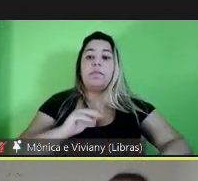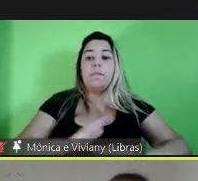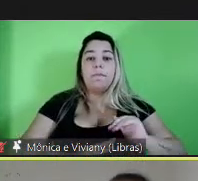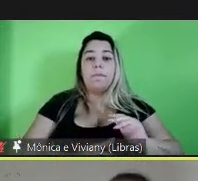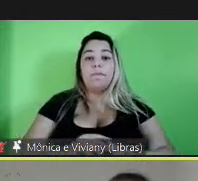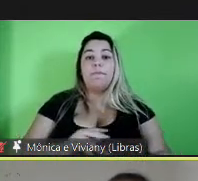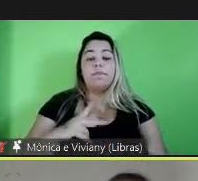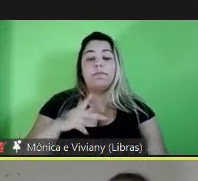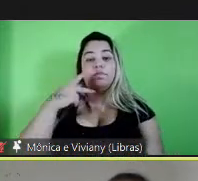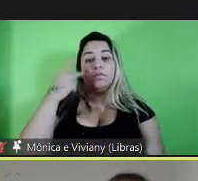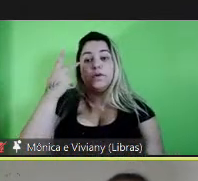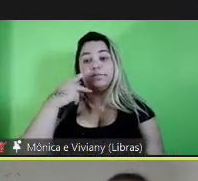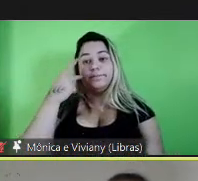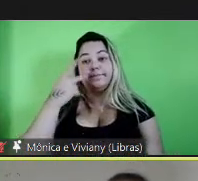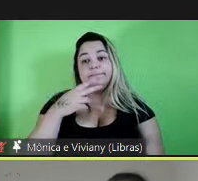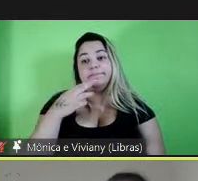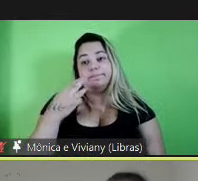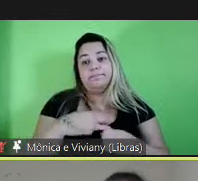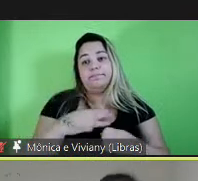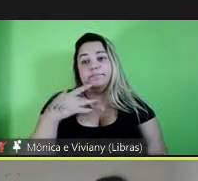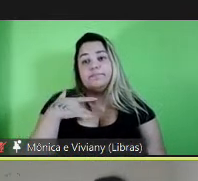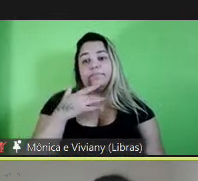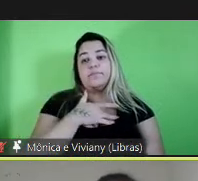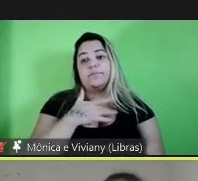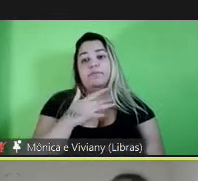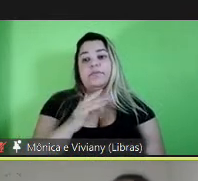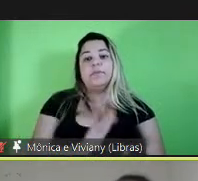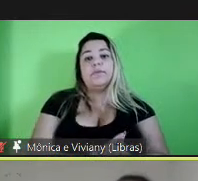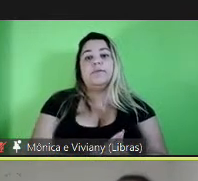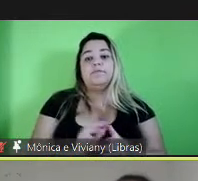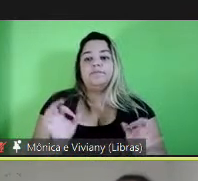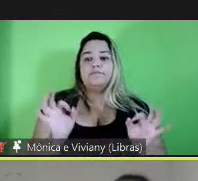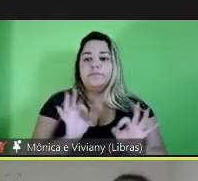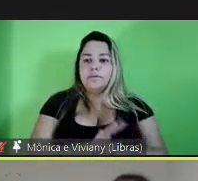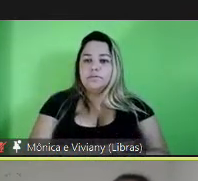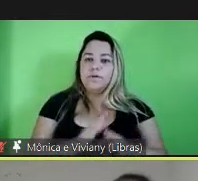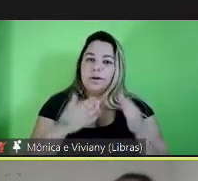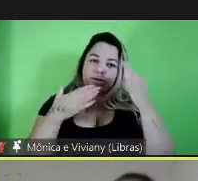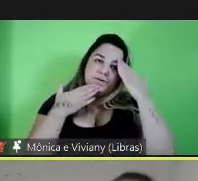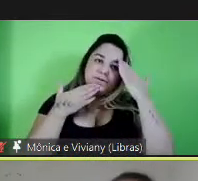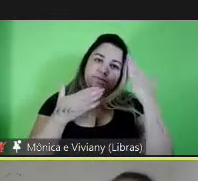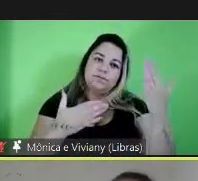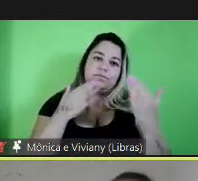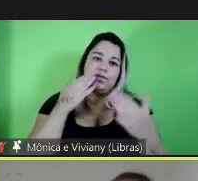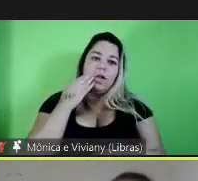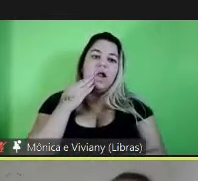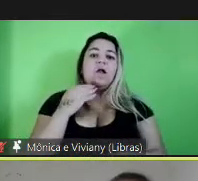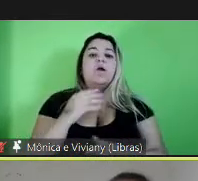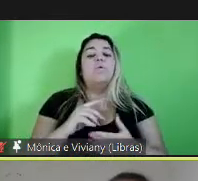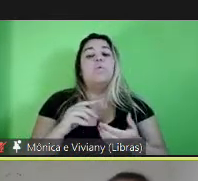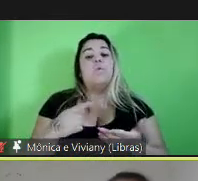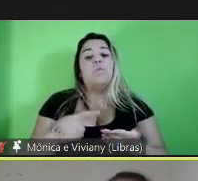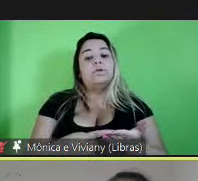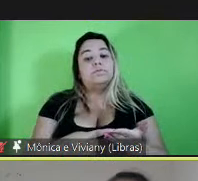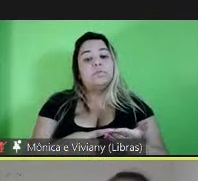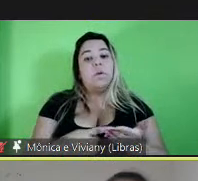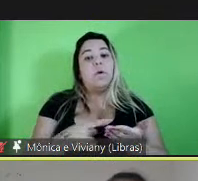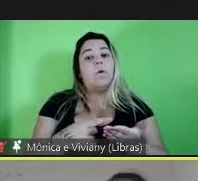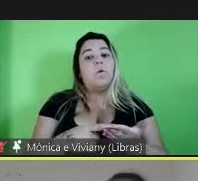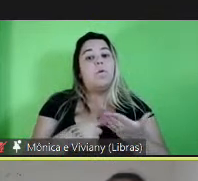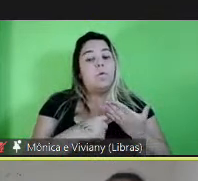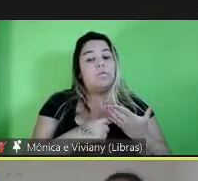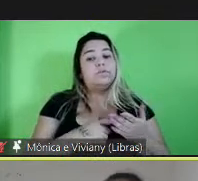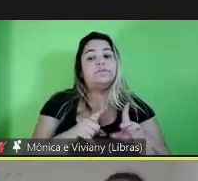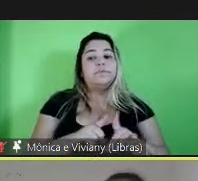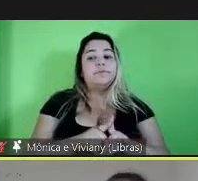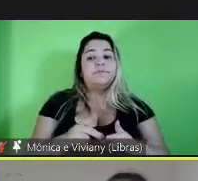actions alongside this municipal policy of health. And to finish my speech, I would like to thank for the invitation to be